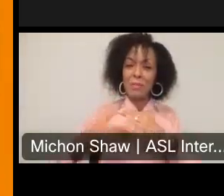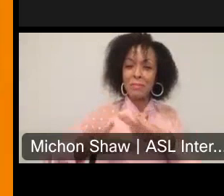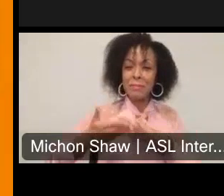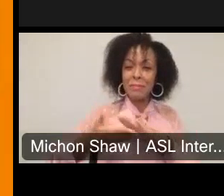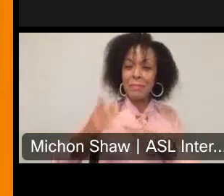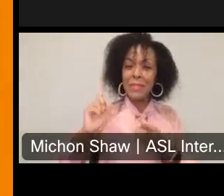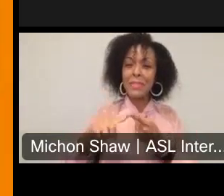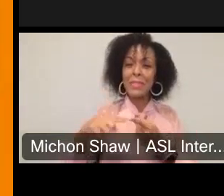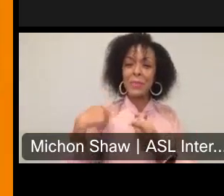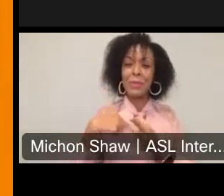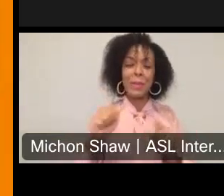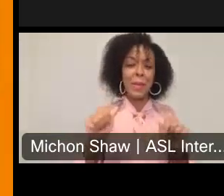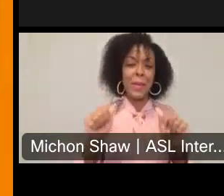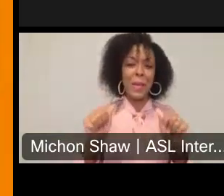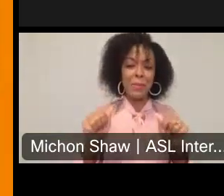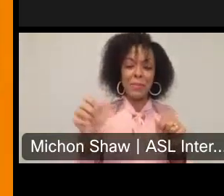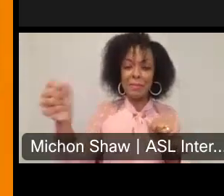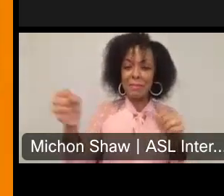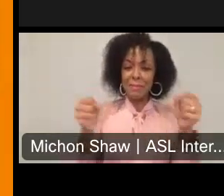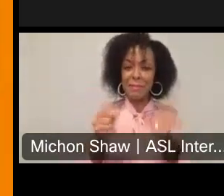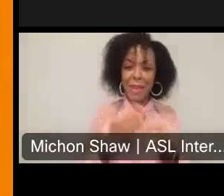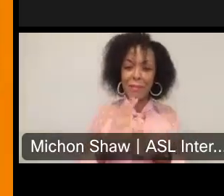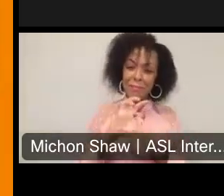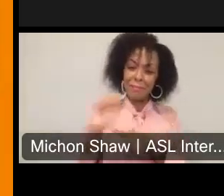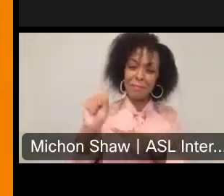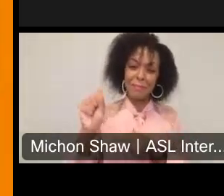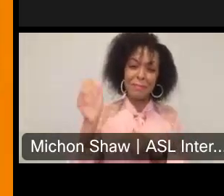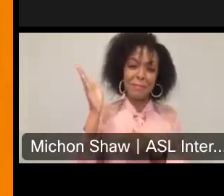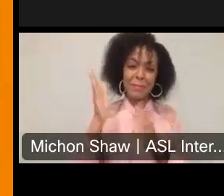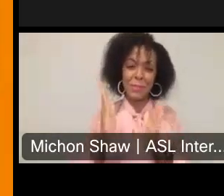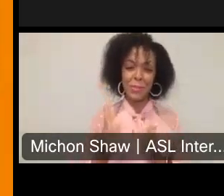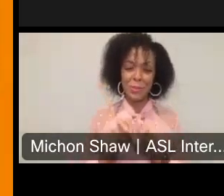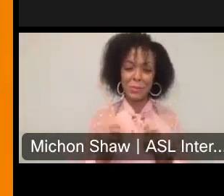our fabulous speakers on here. I do have